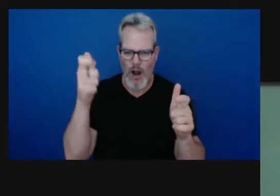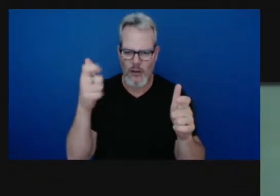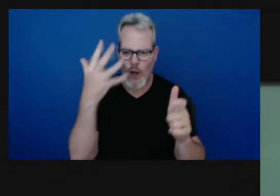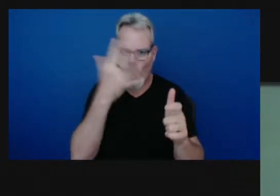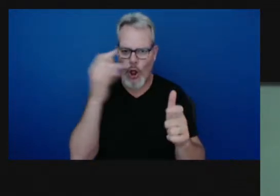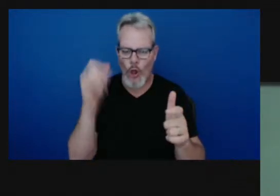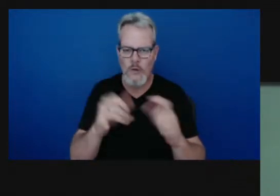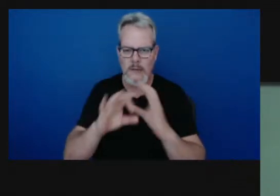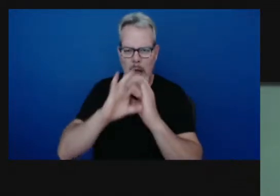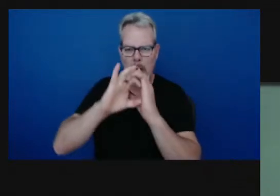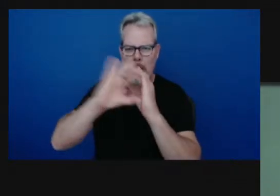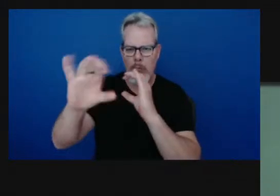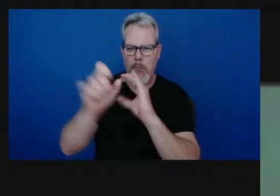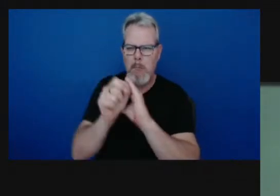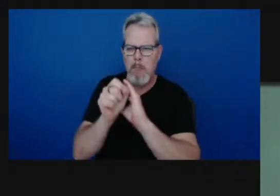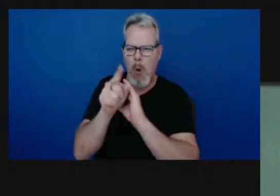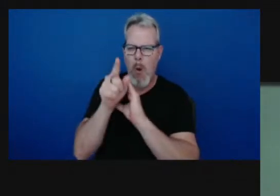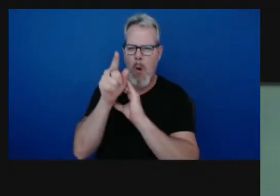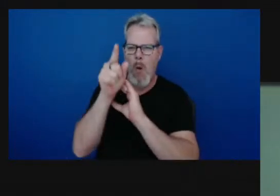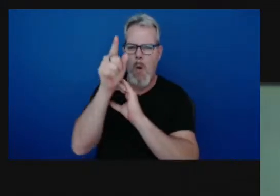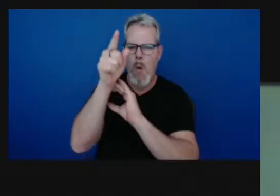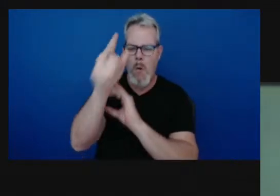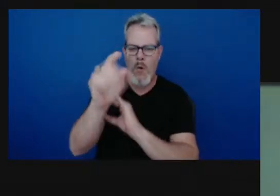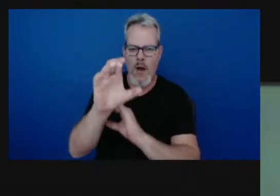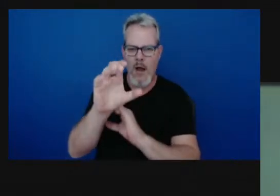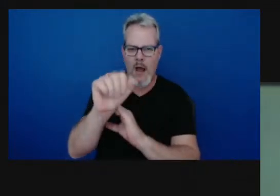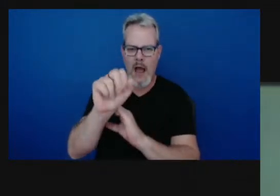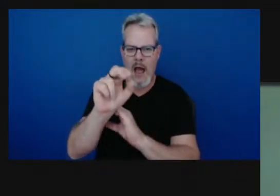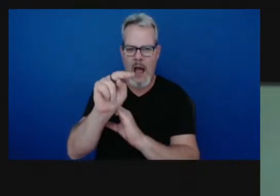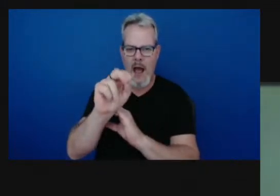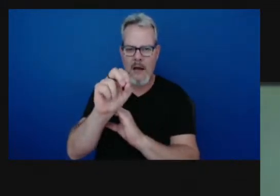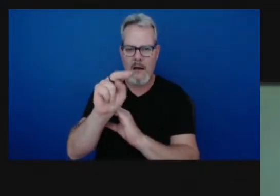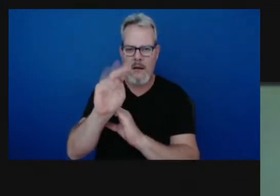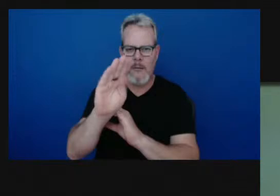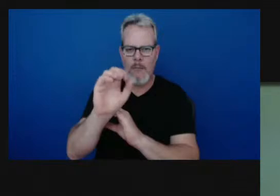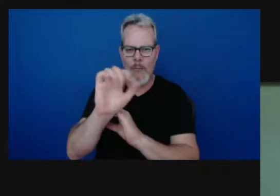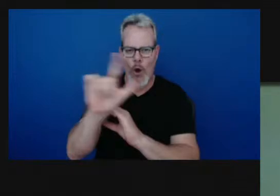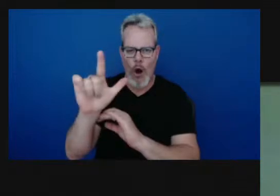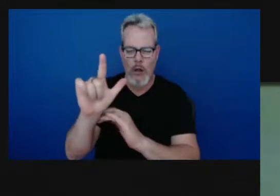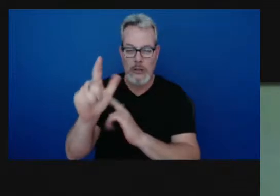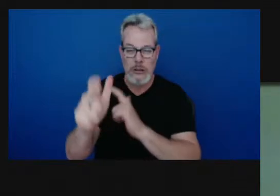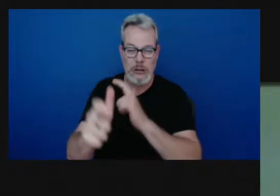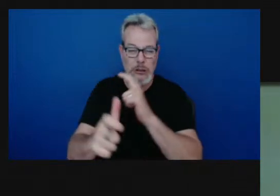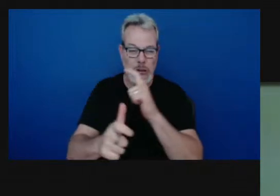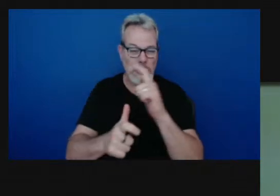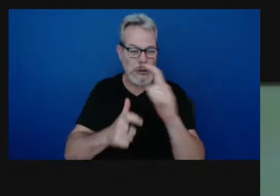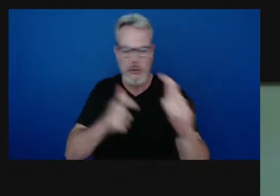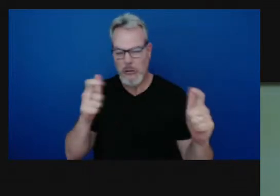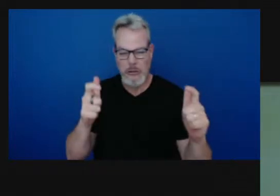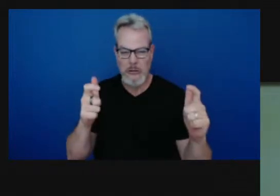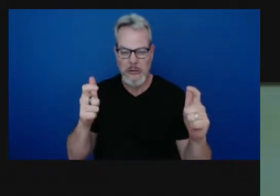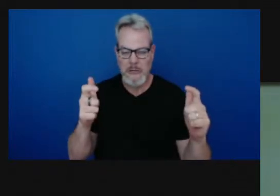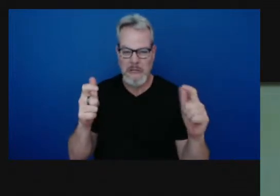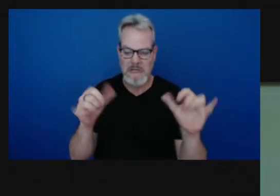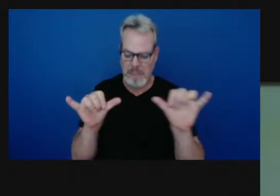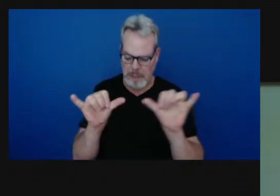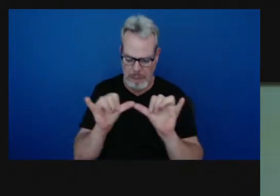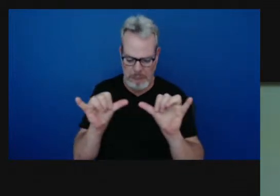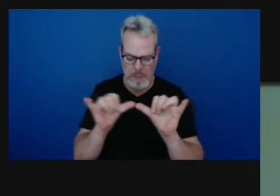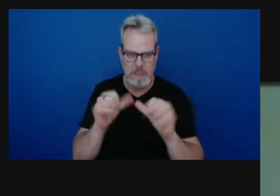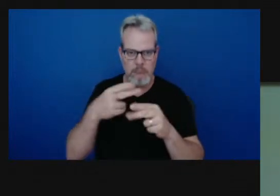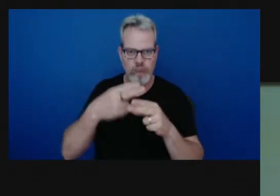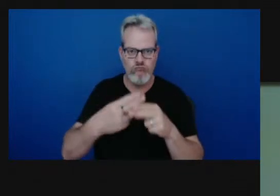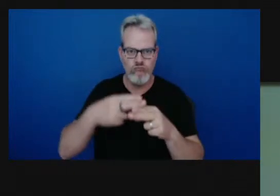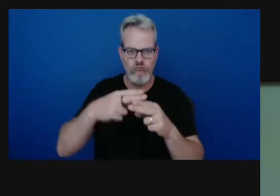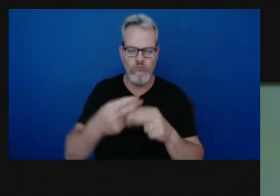They aren't affected by the wind. There were many large blocks like this. The maximum weight was estimated at